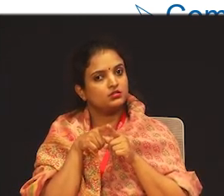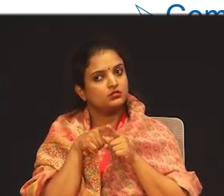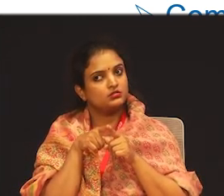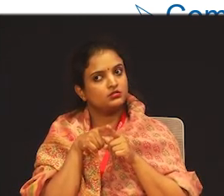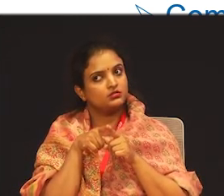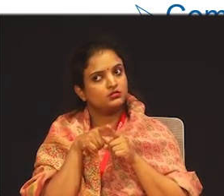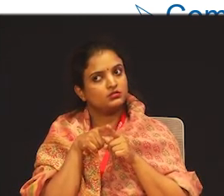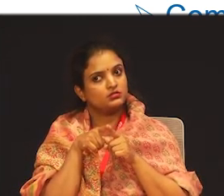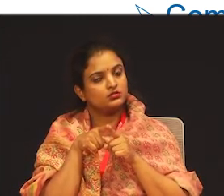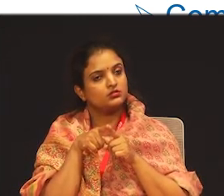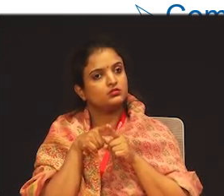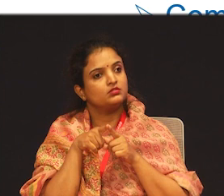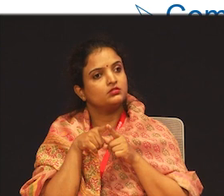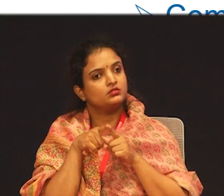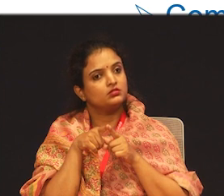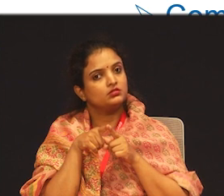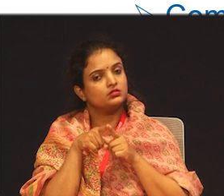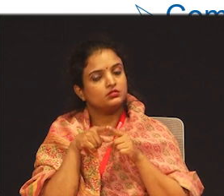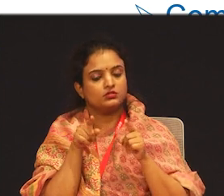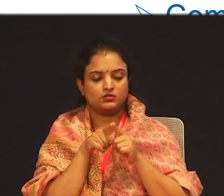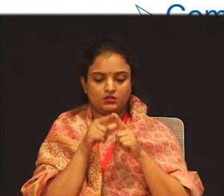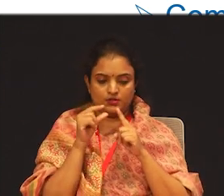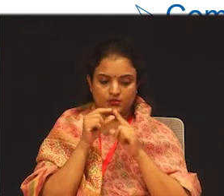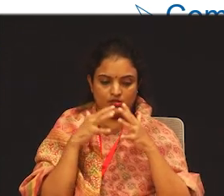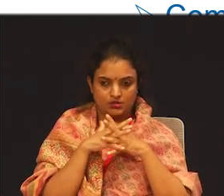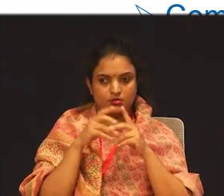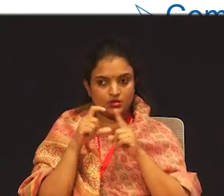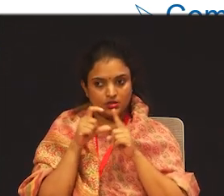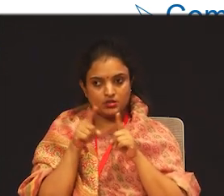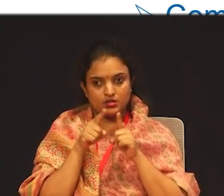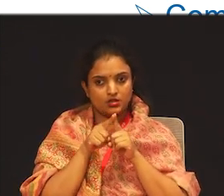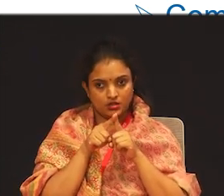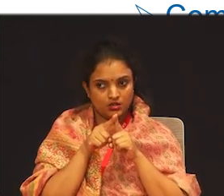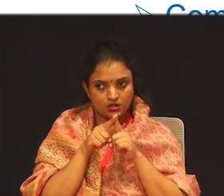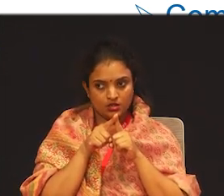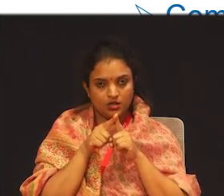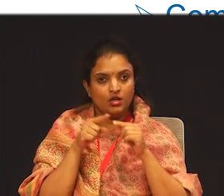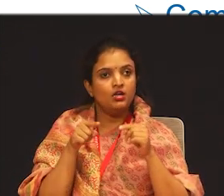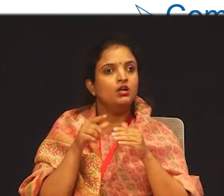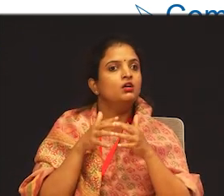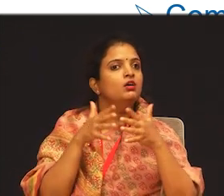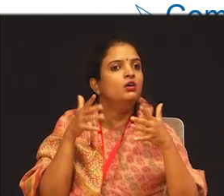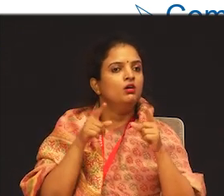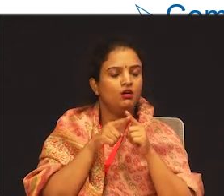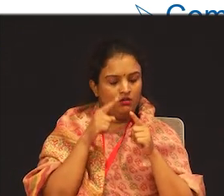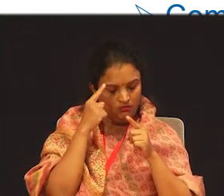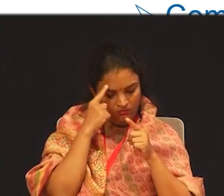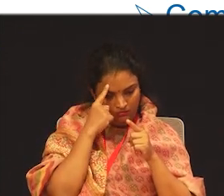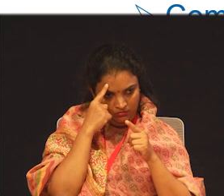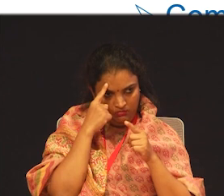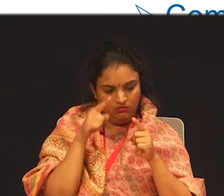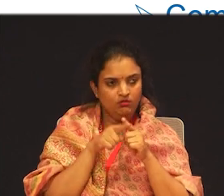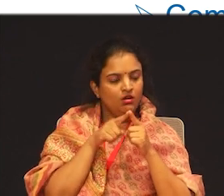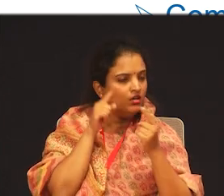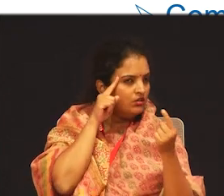needs, children with disabilities are part of CWSN, but CWSN is a little wider and broader category.